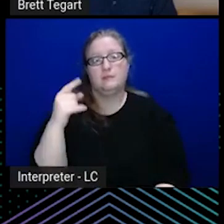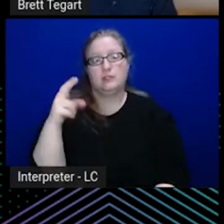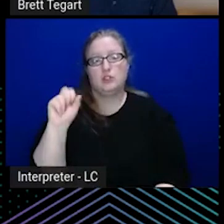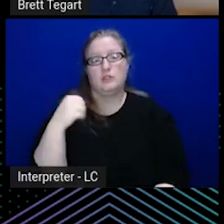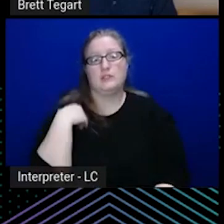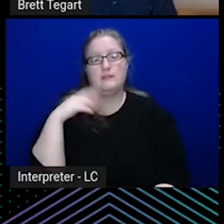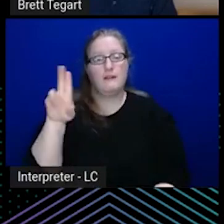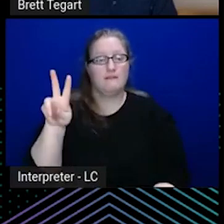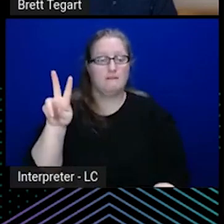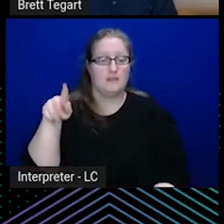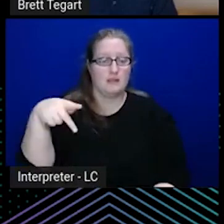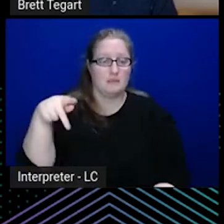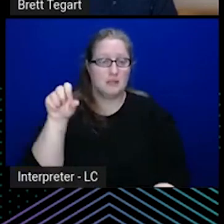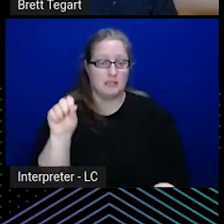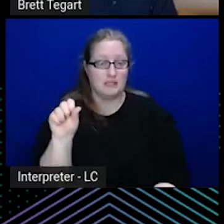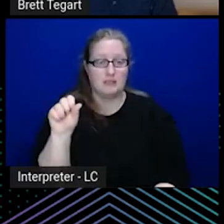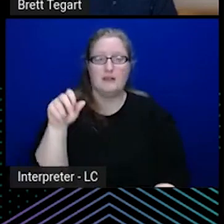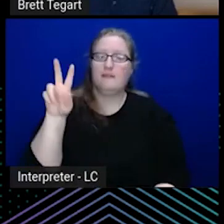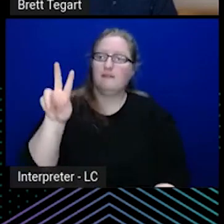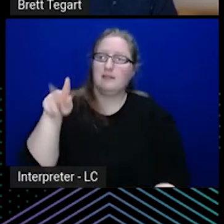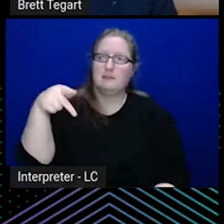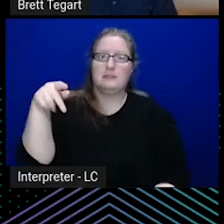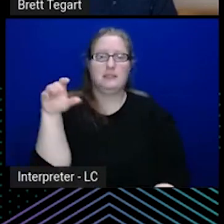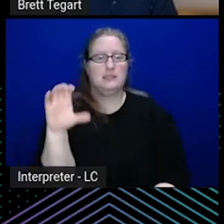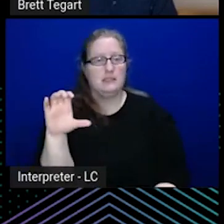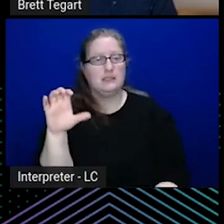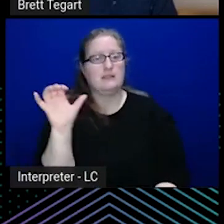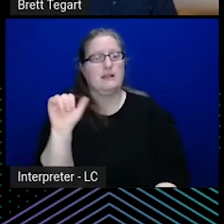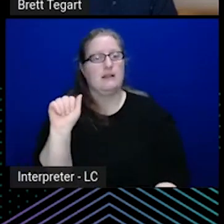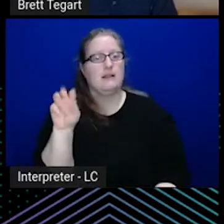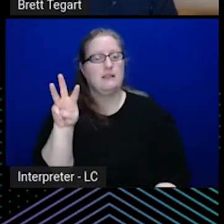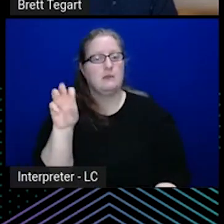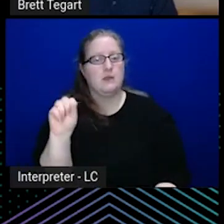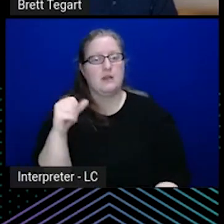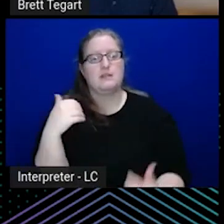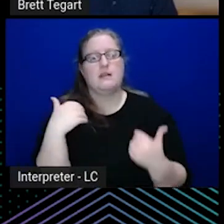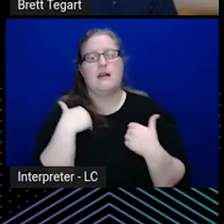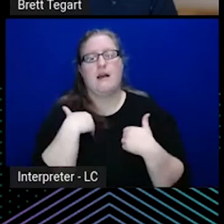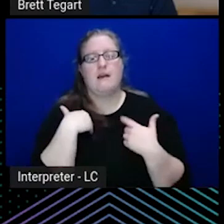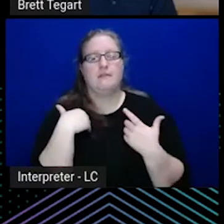talking about AWS, you have blob storage,